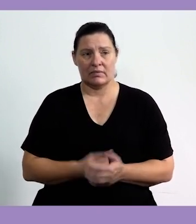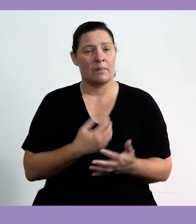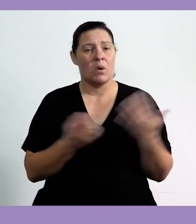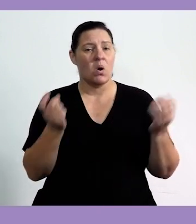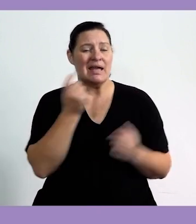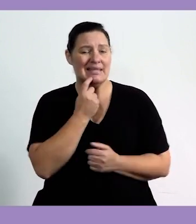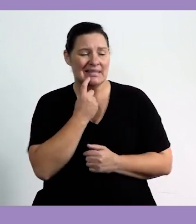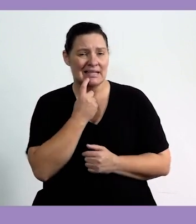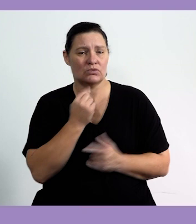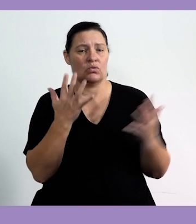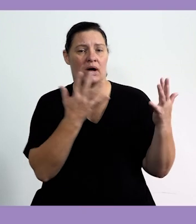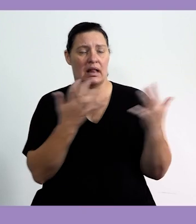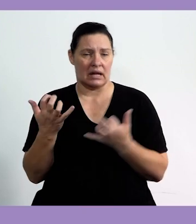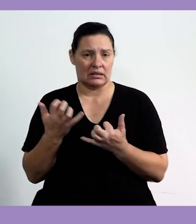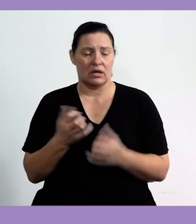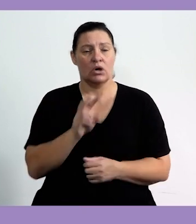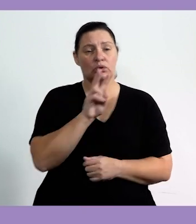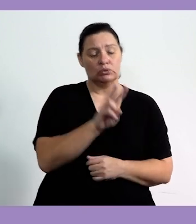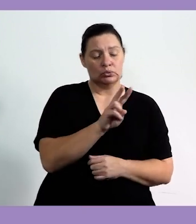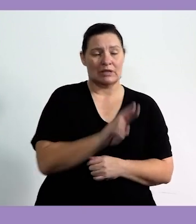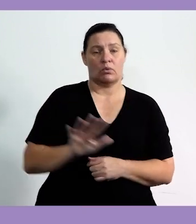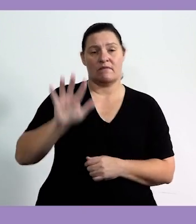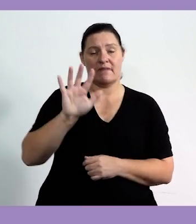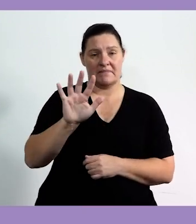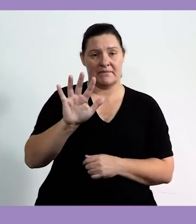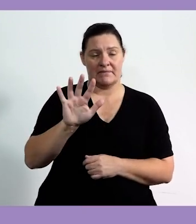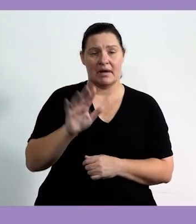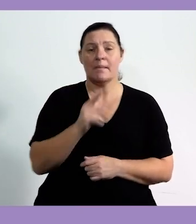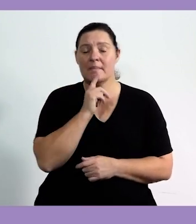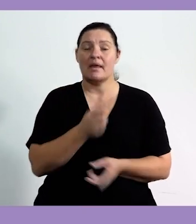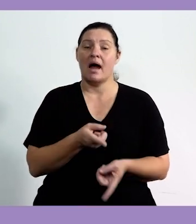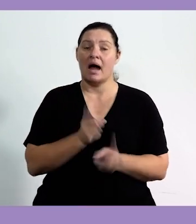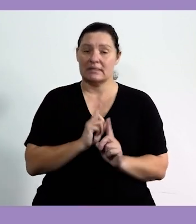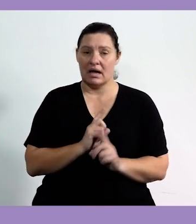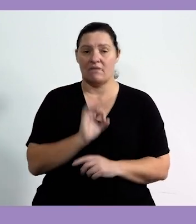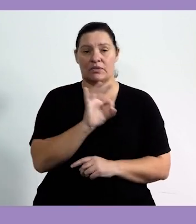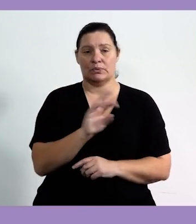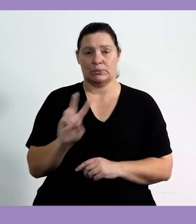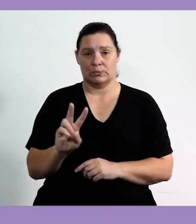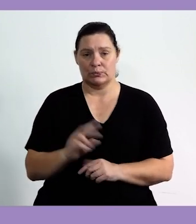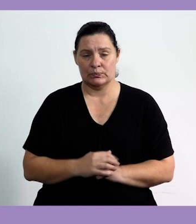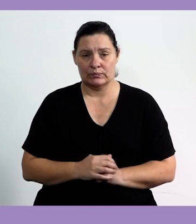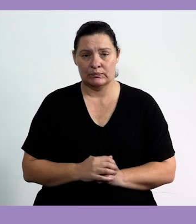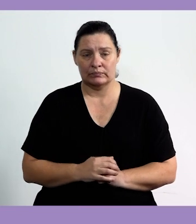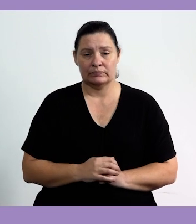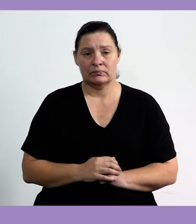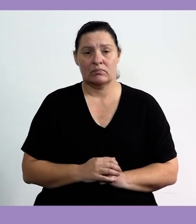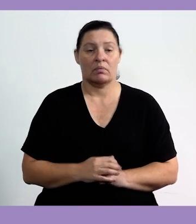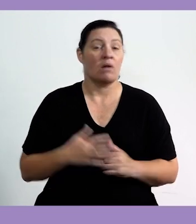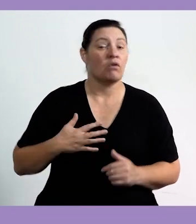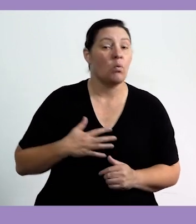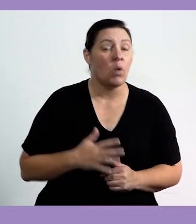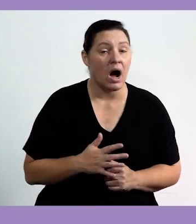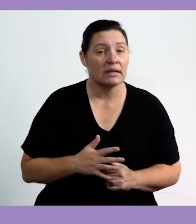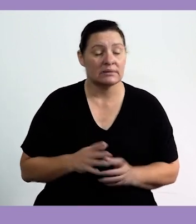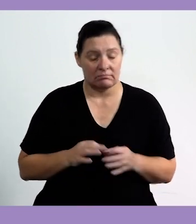That makes it easier for us to calculate 2 to the exponent 5, which gives us an answer of 32. If